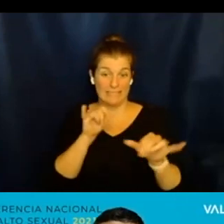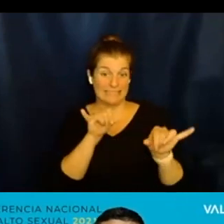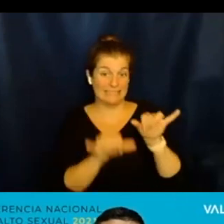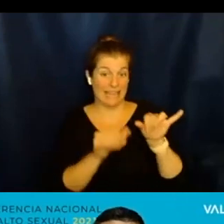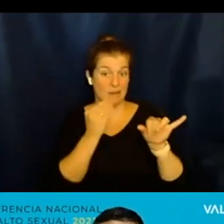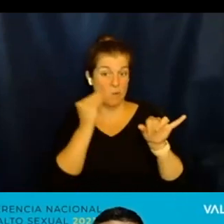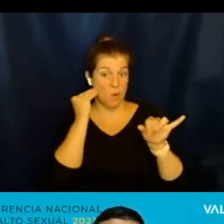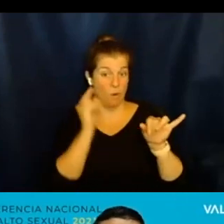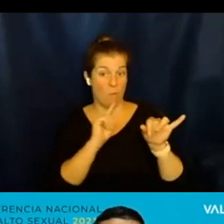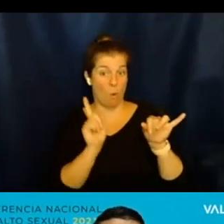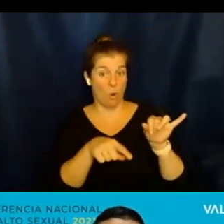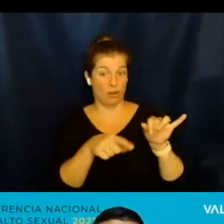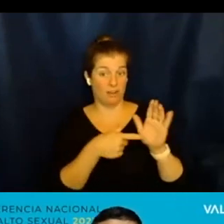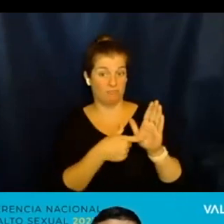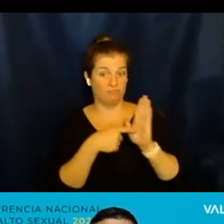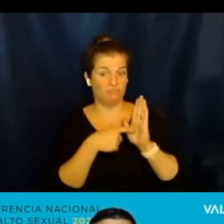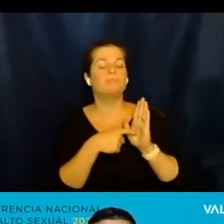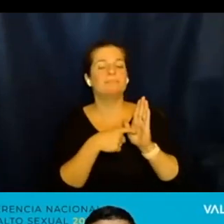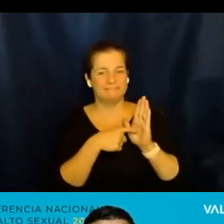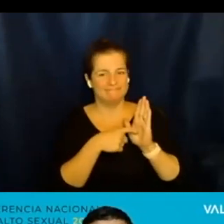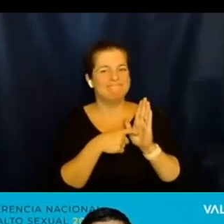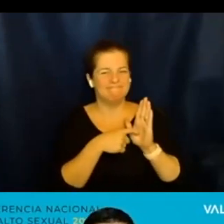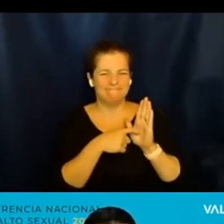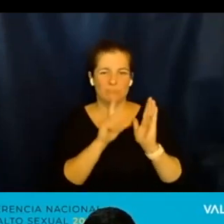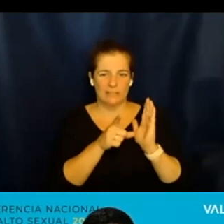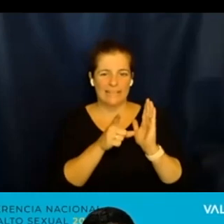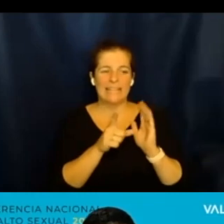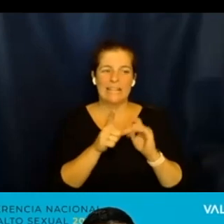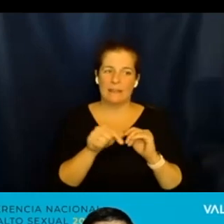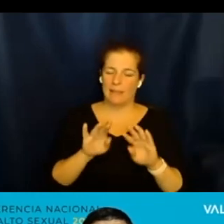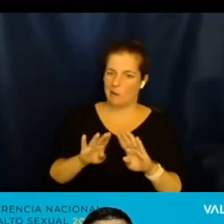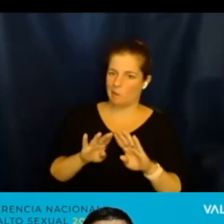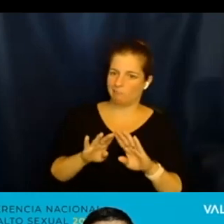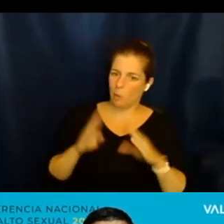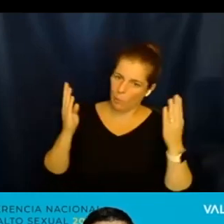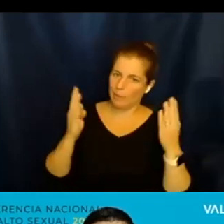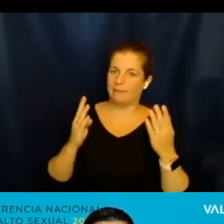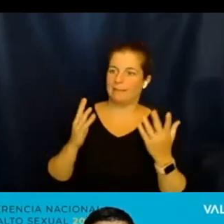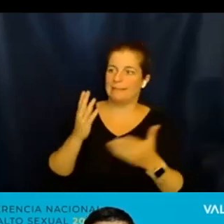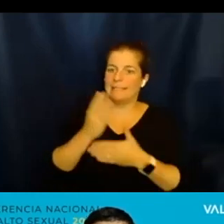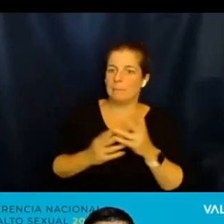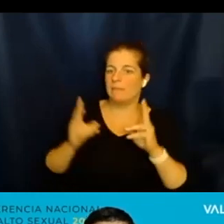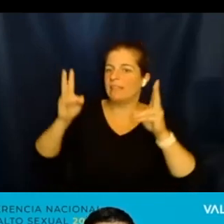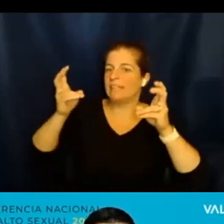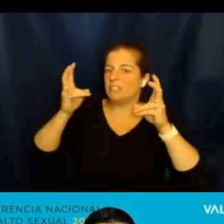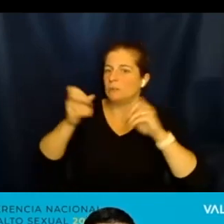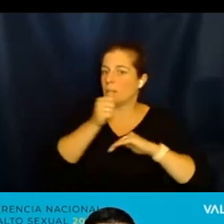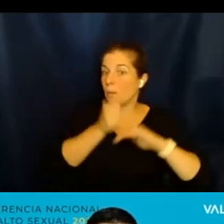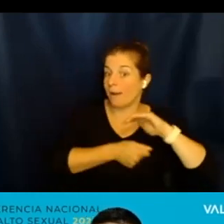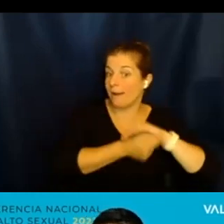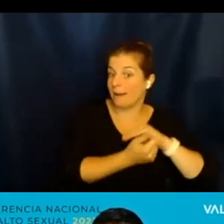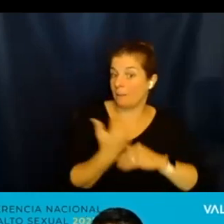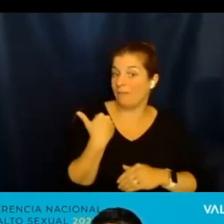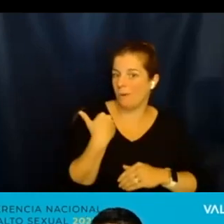at home kind of opened the lead to some of those issues that were just latent, that were hiding under the